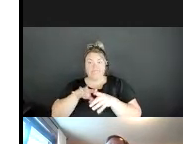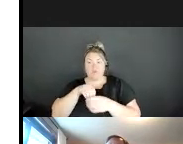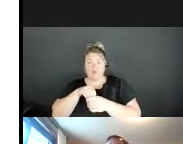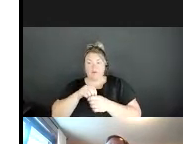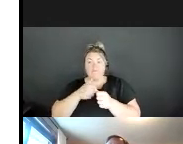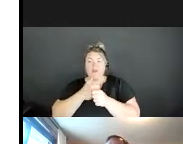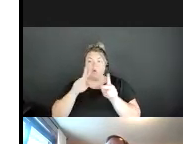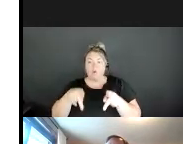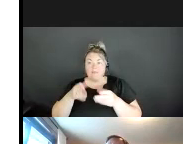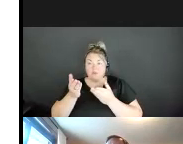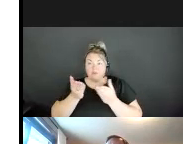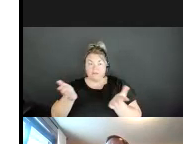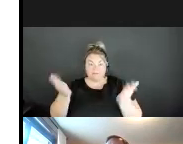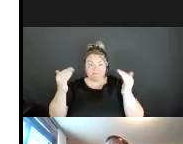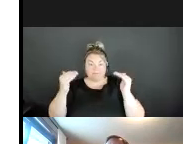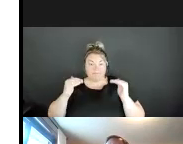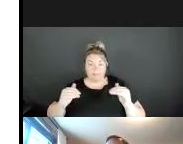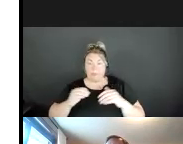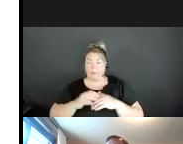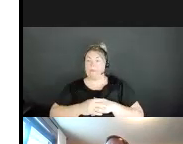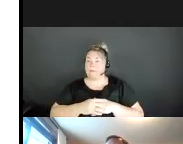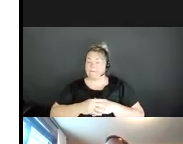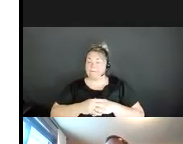services. Next slide, please.